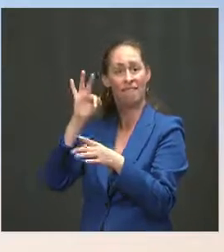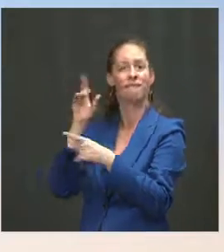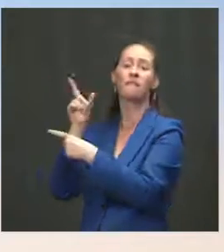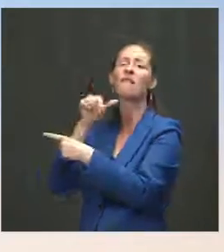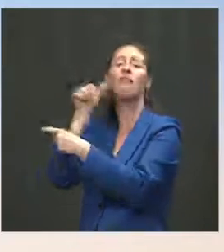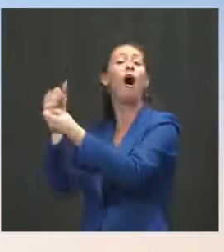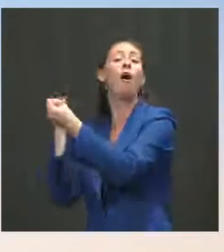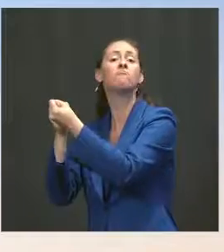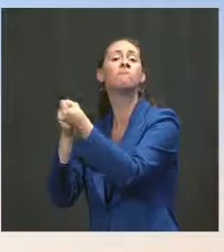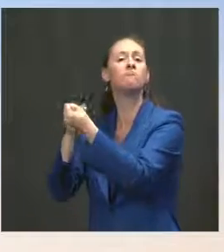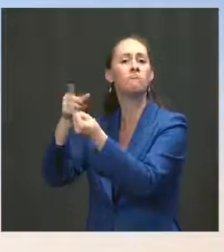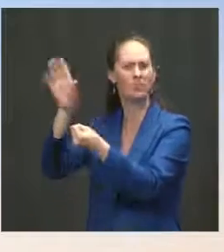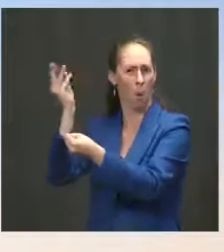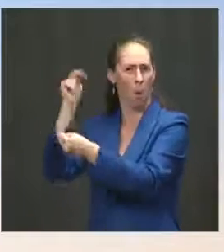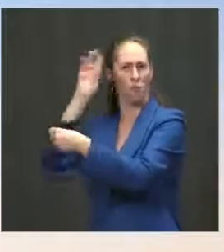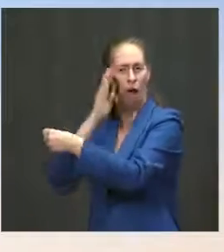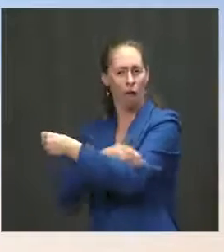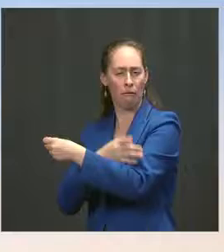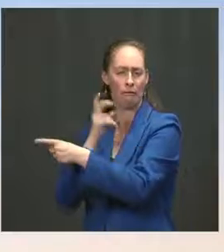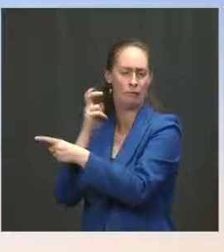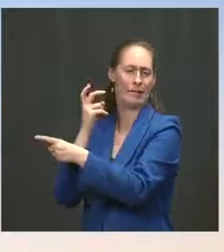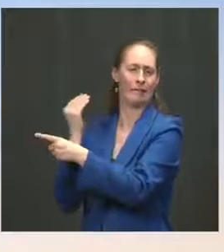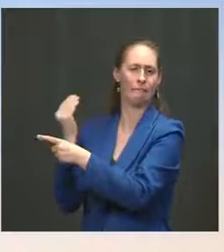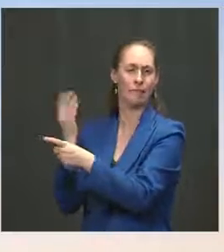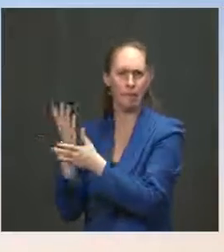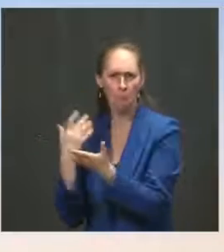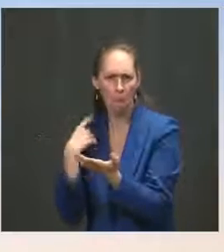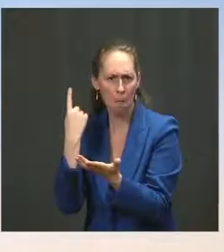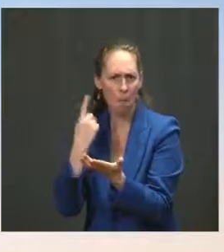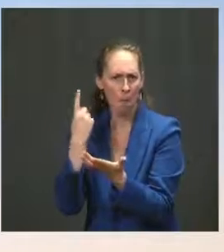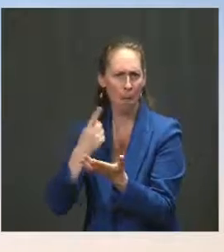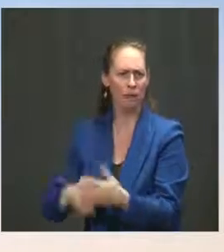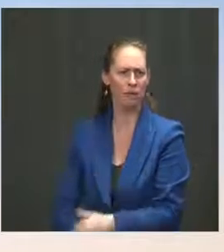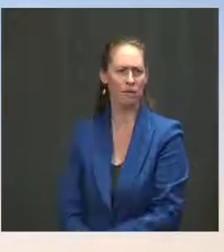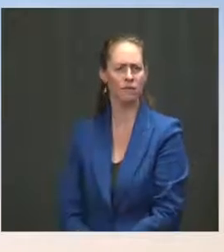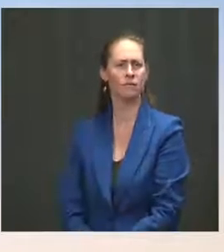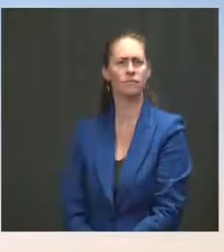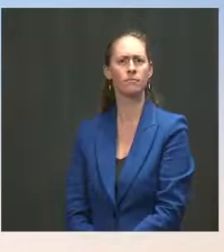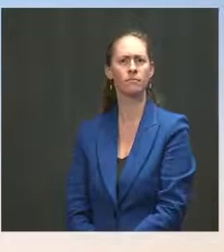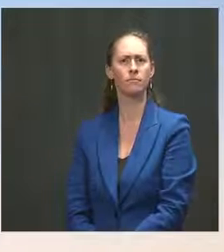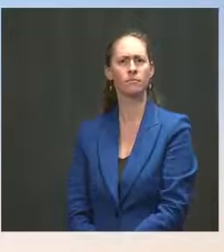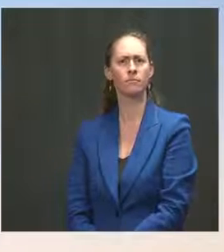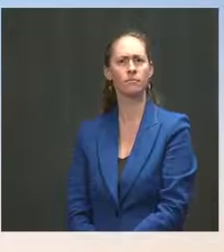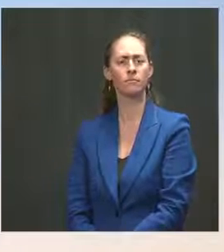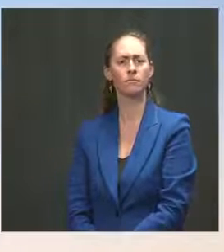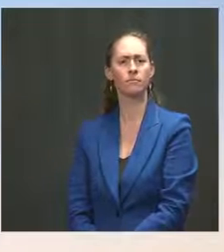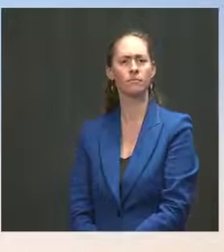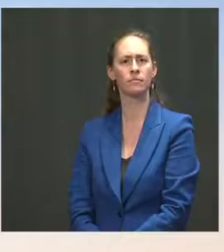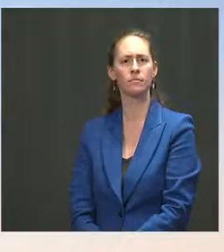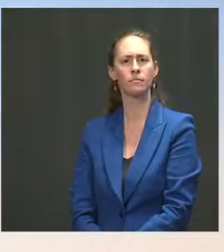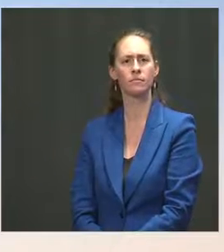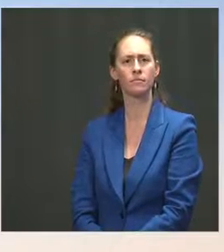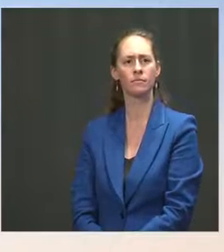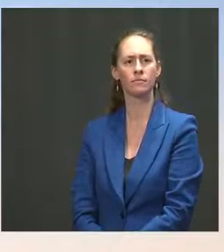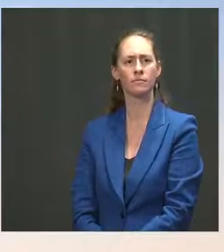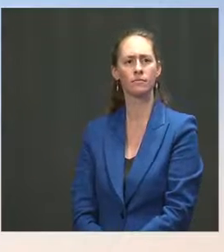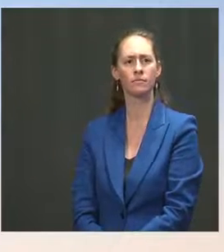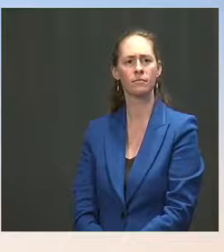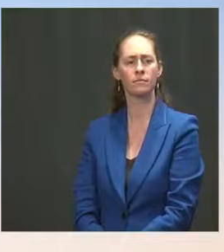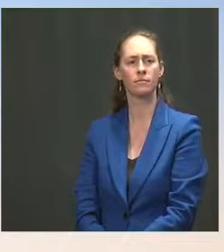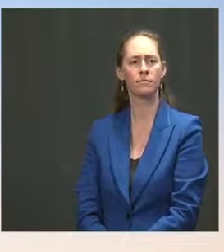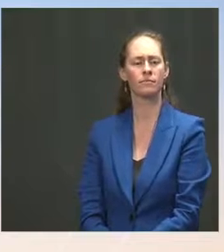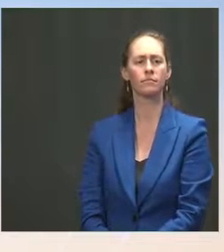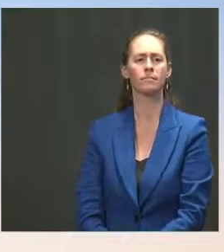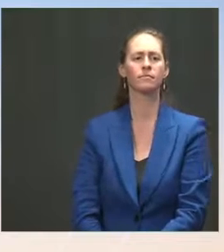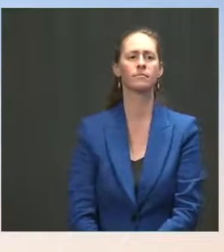Room that are preventing us all from attending the event later today, especially considering there are no spacing constraints in this room? Well, one, I think we